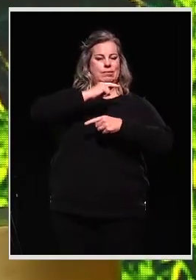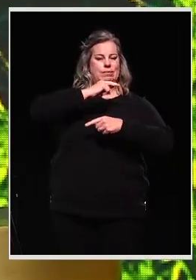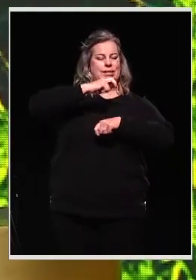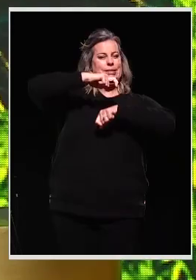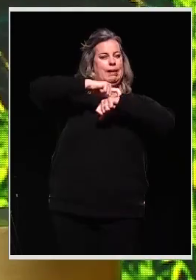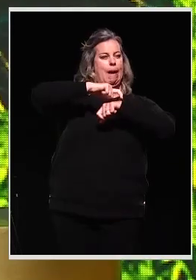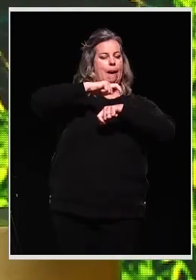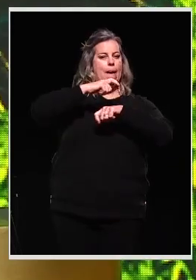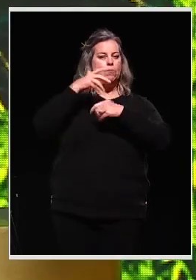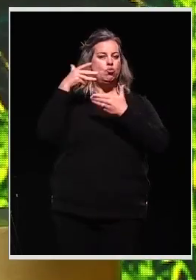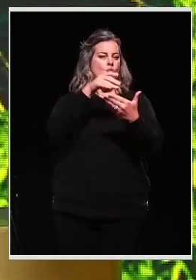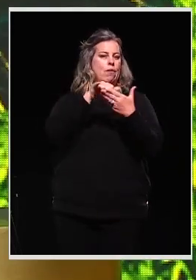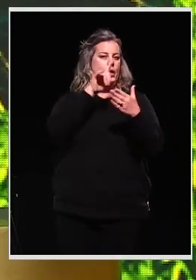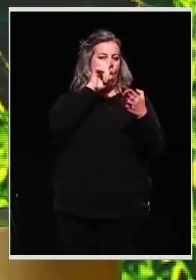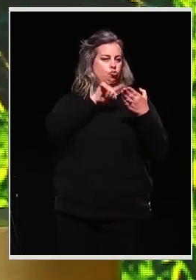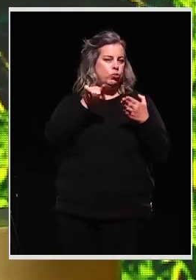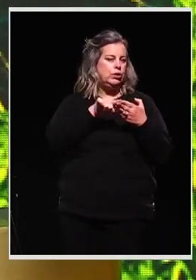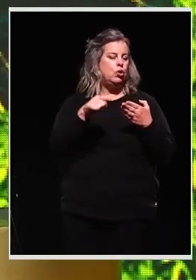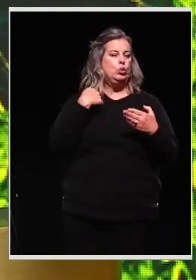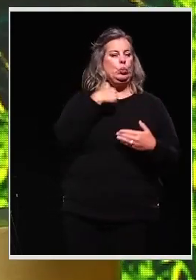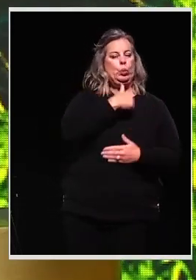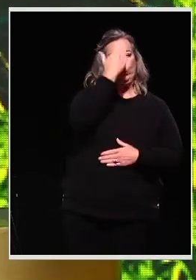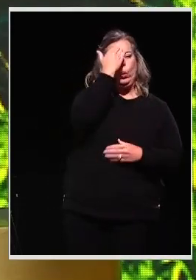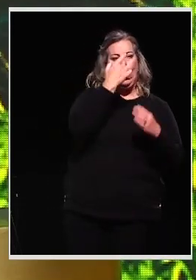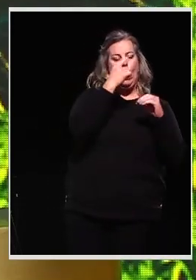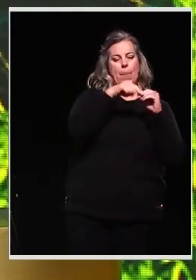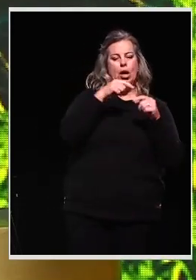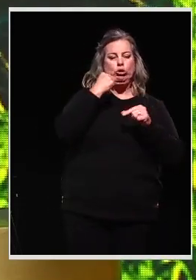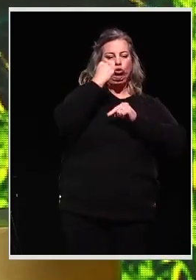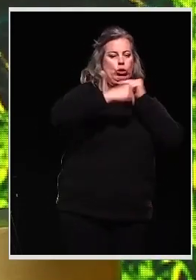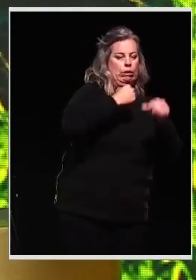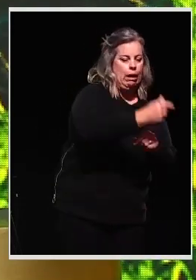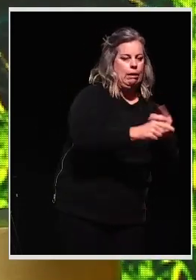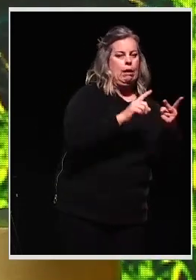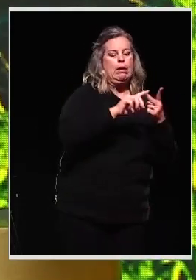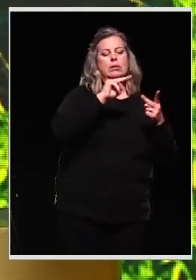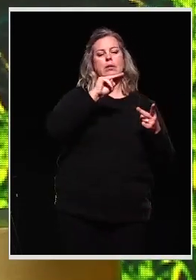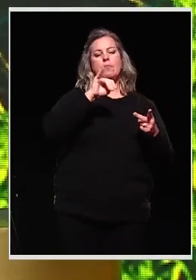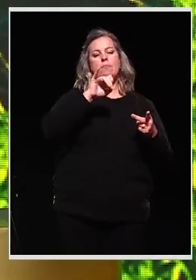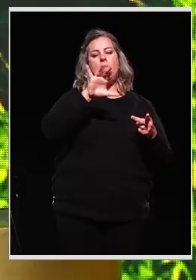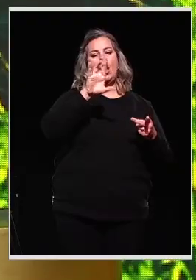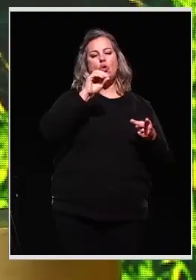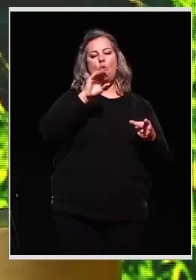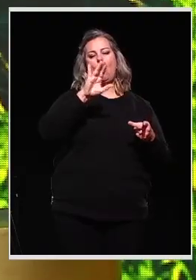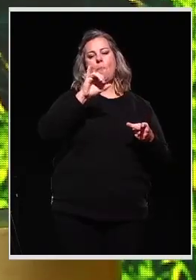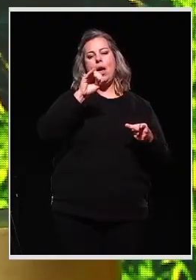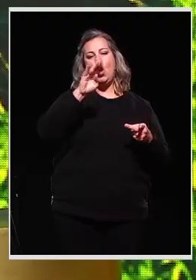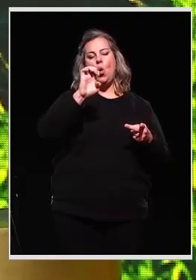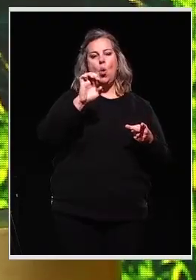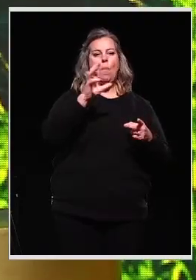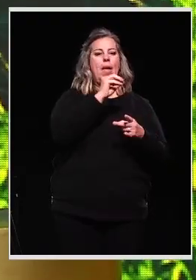approach and say, okay, here's what we know about genetics, about emissions, about the microbiome, and now let's put it into practice, and let's do that